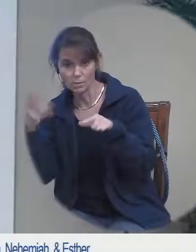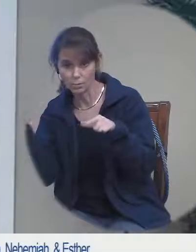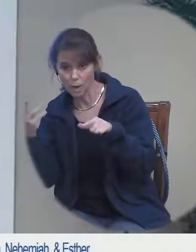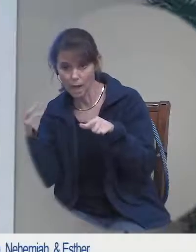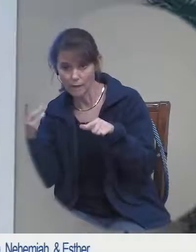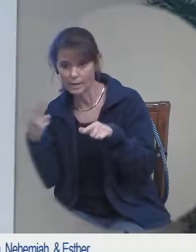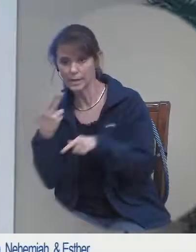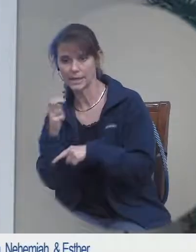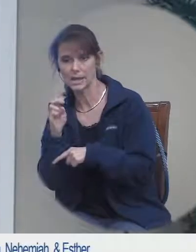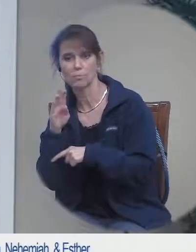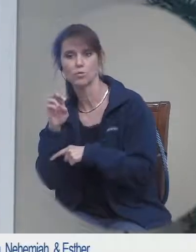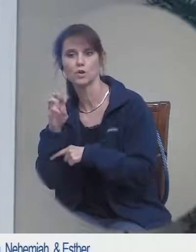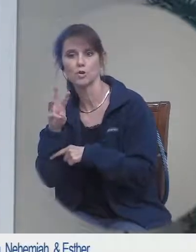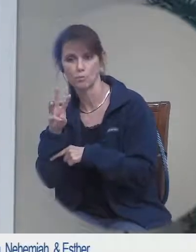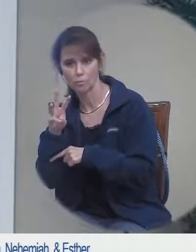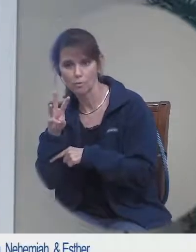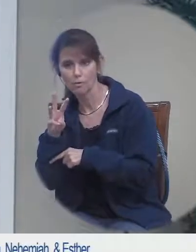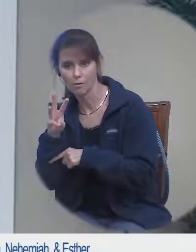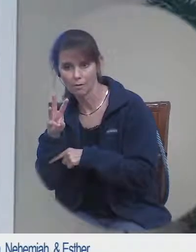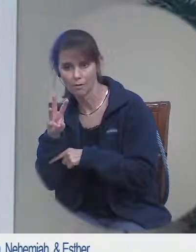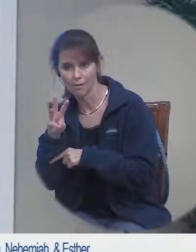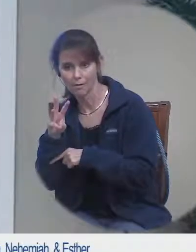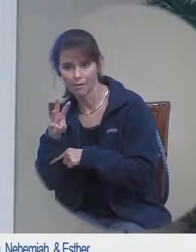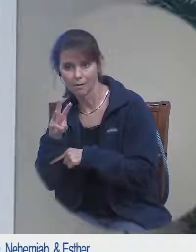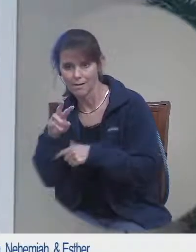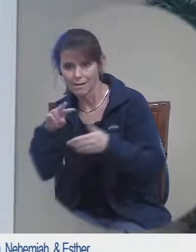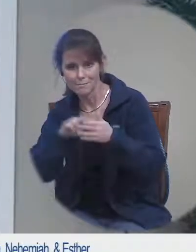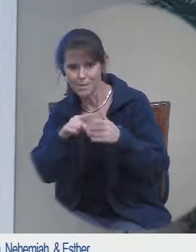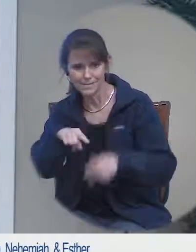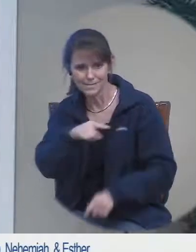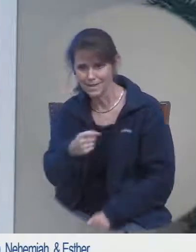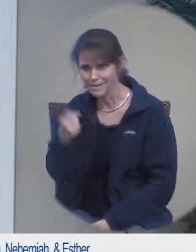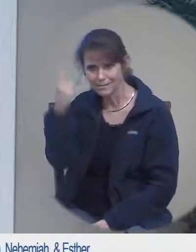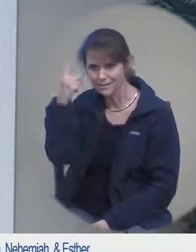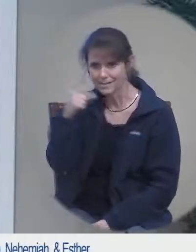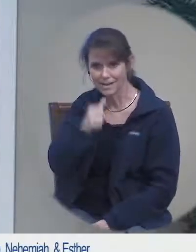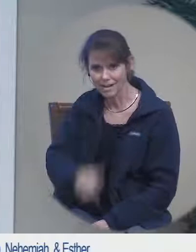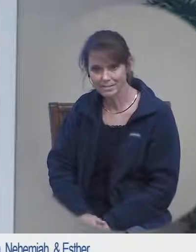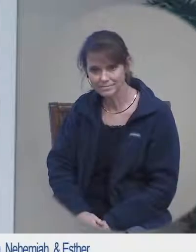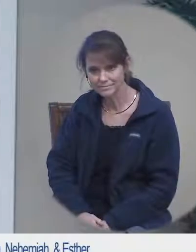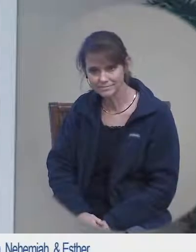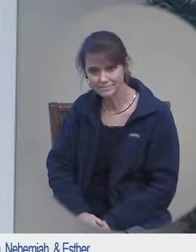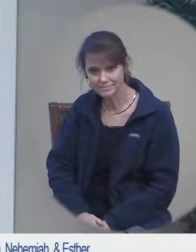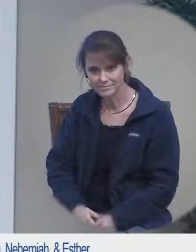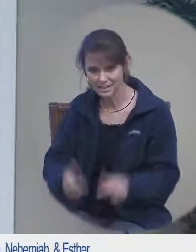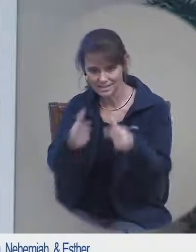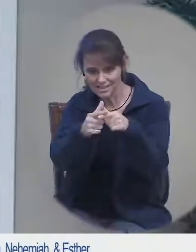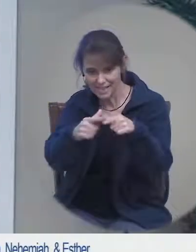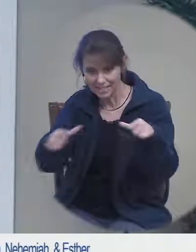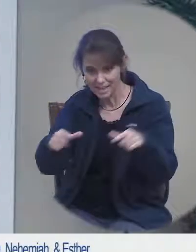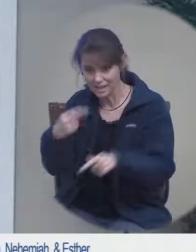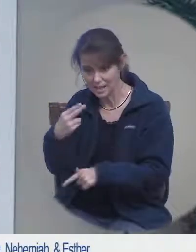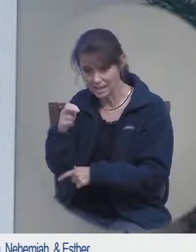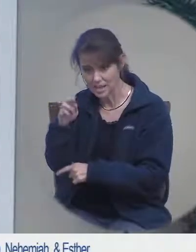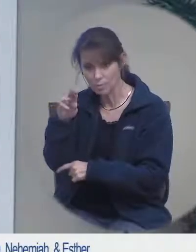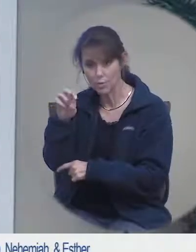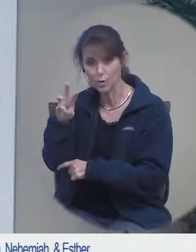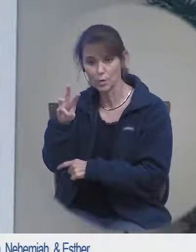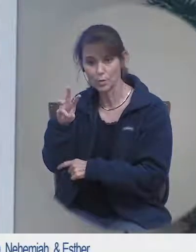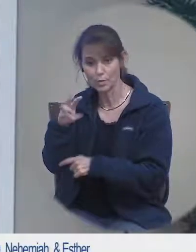mixed marriages had resulted on their children. The second one, look how far it went. Look over, if you will, at verse